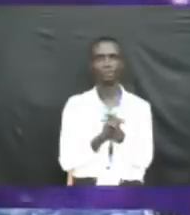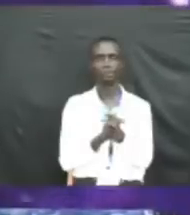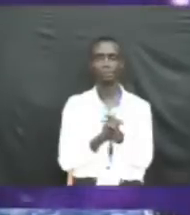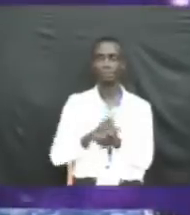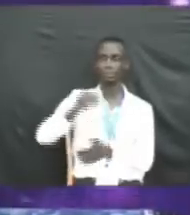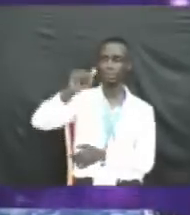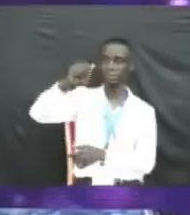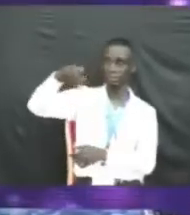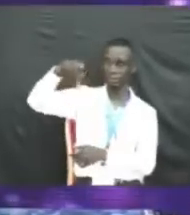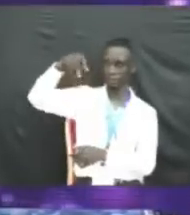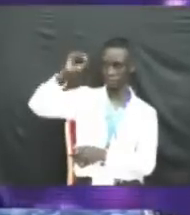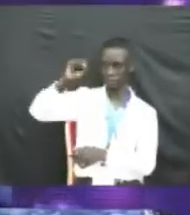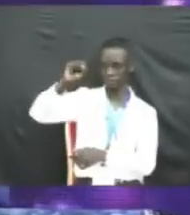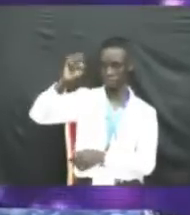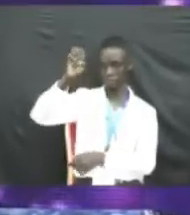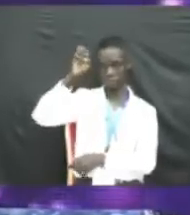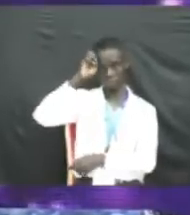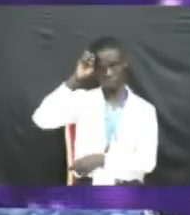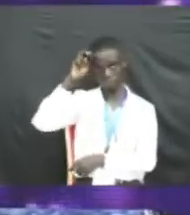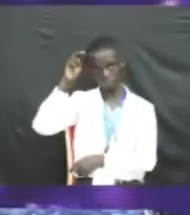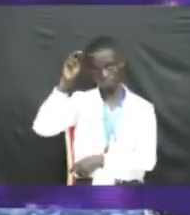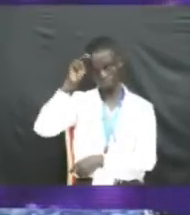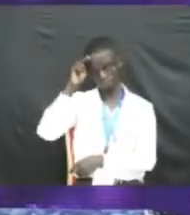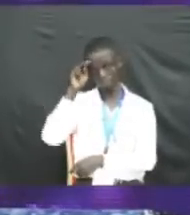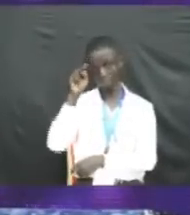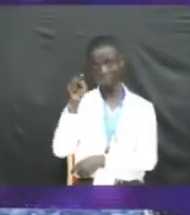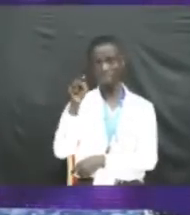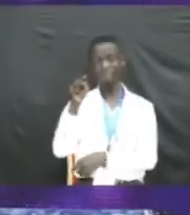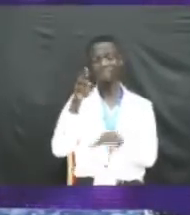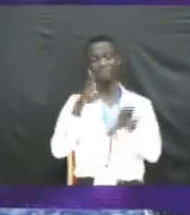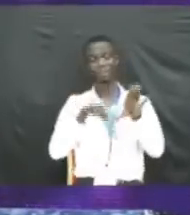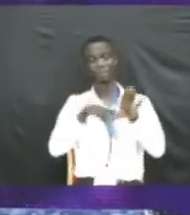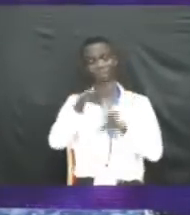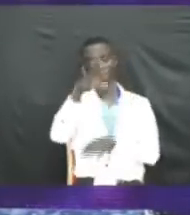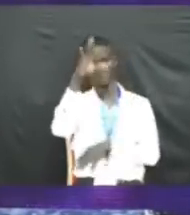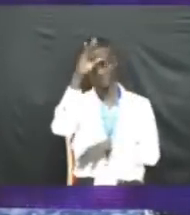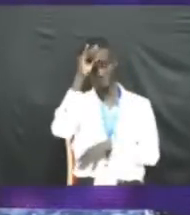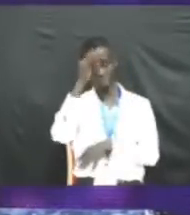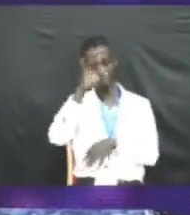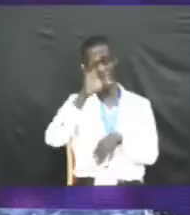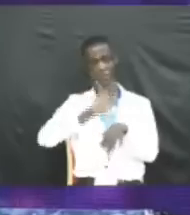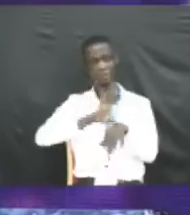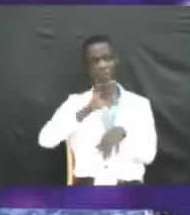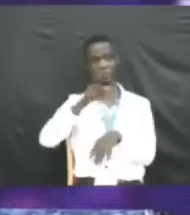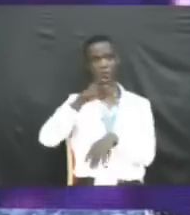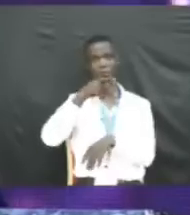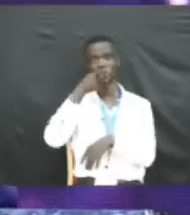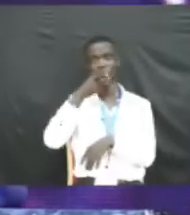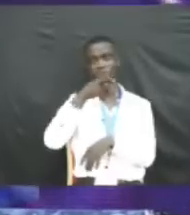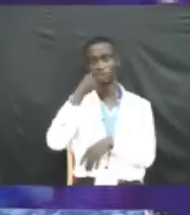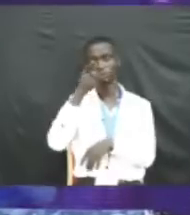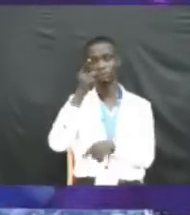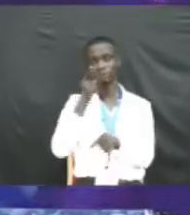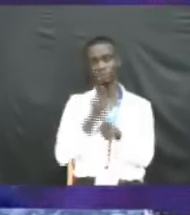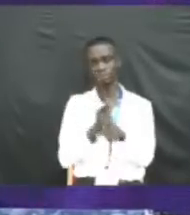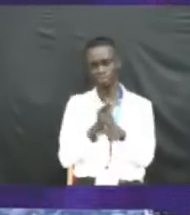Apostle Eric Yamiche, chairman of the church of Pentecost.